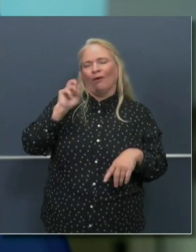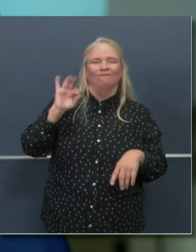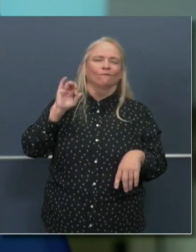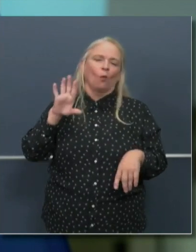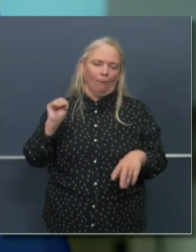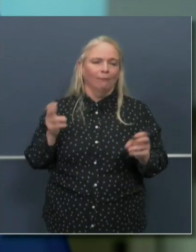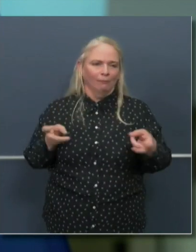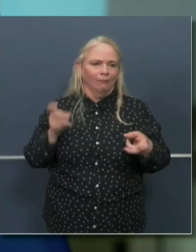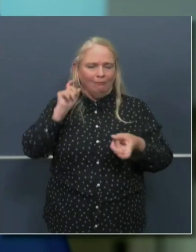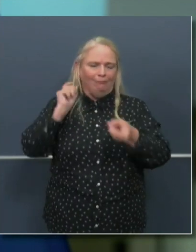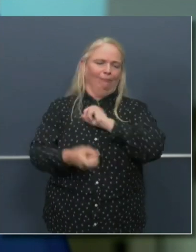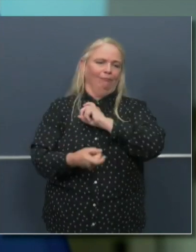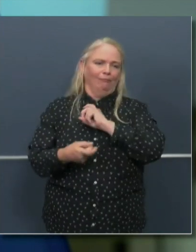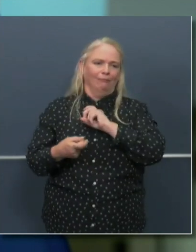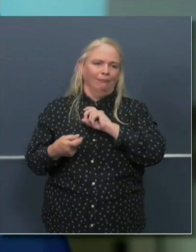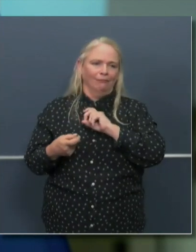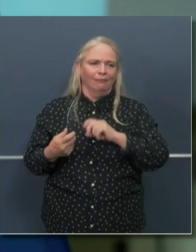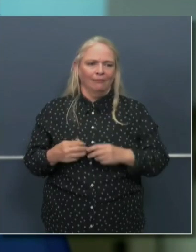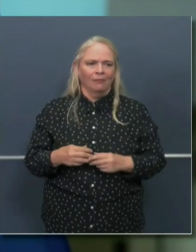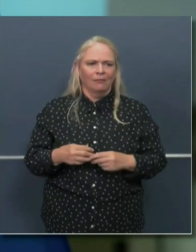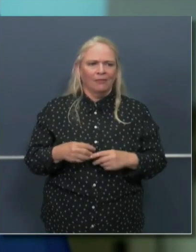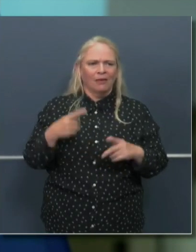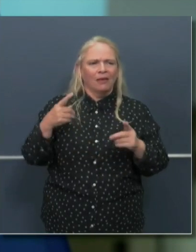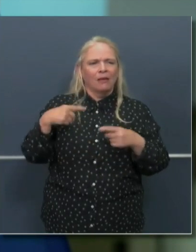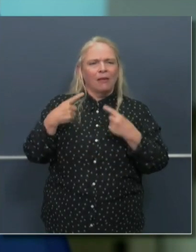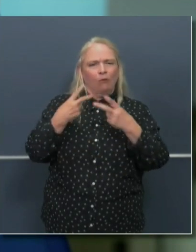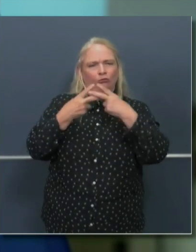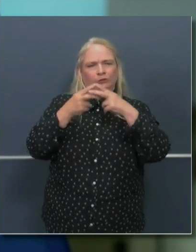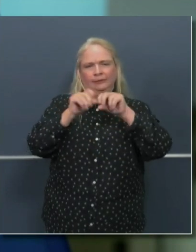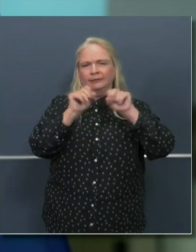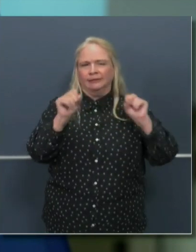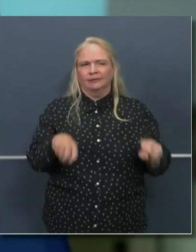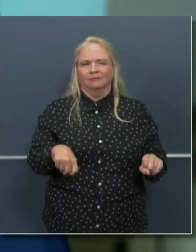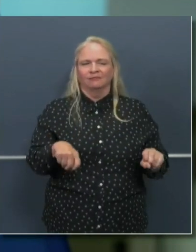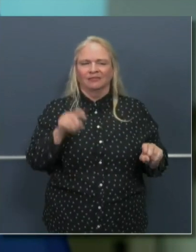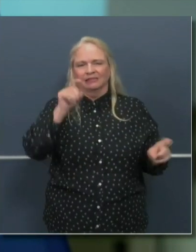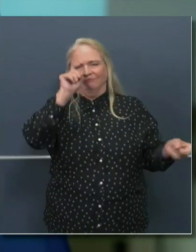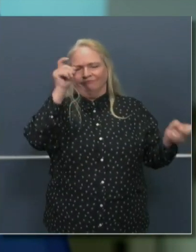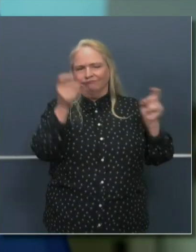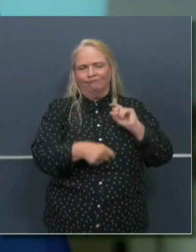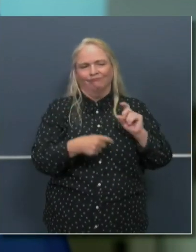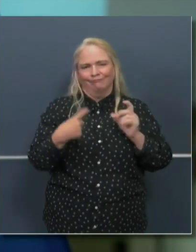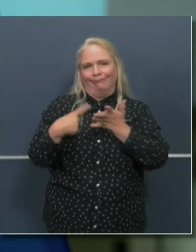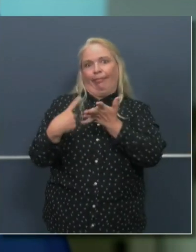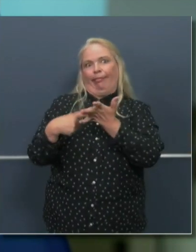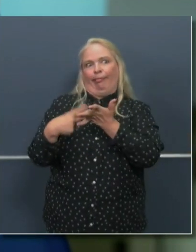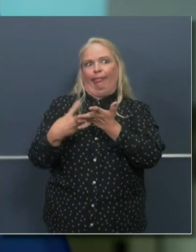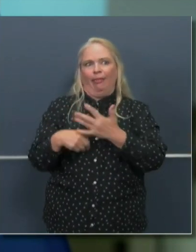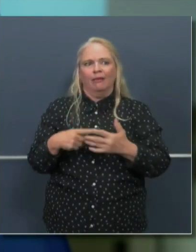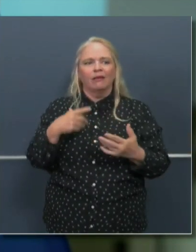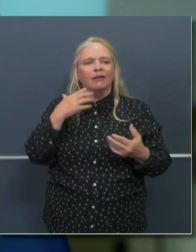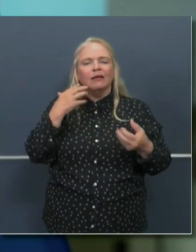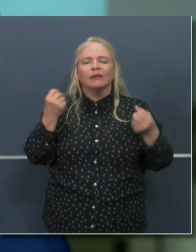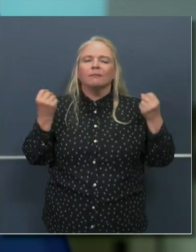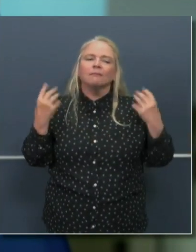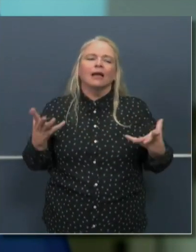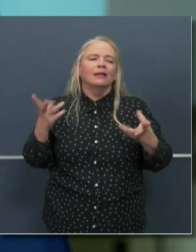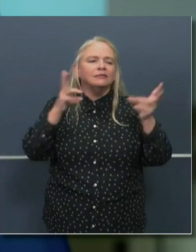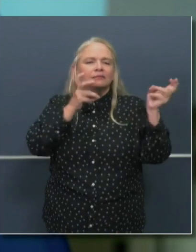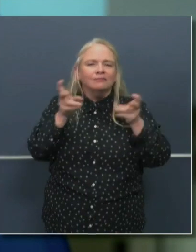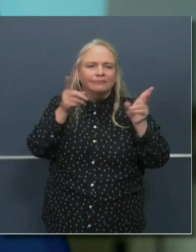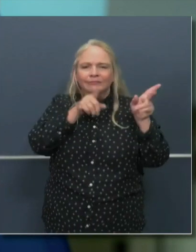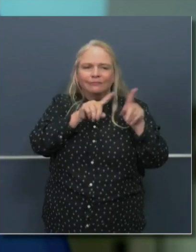said, there has not been a day in the last few weeks where we're not working individual by individual to try to